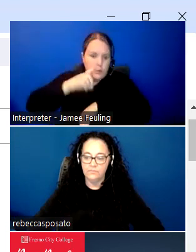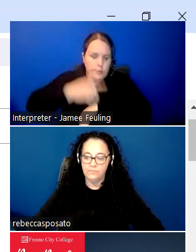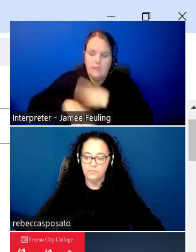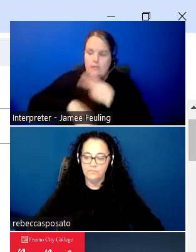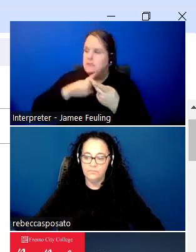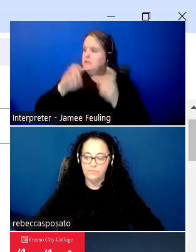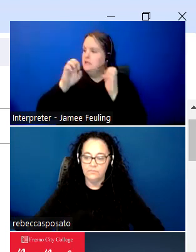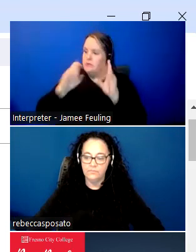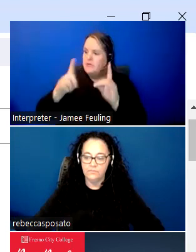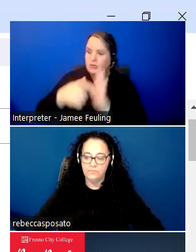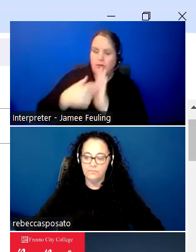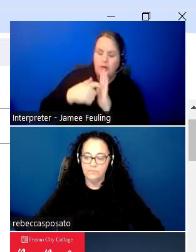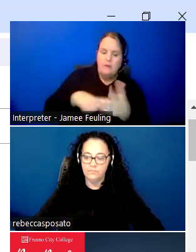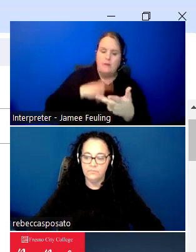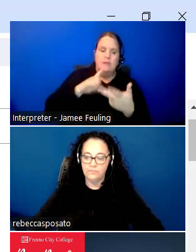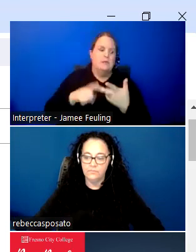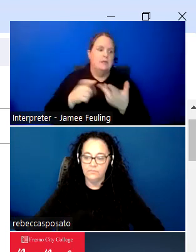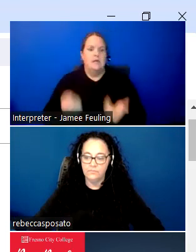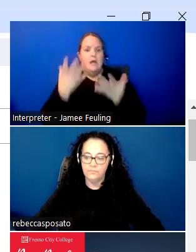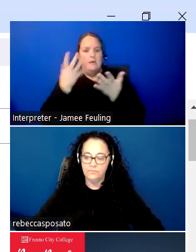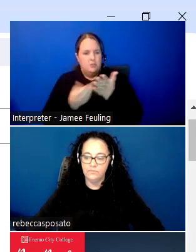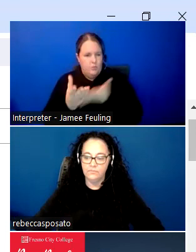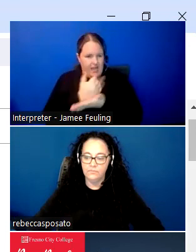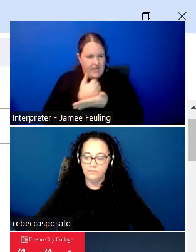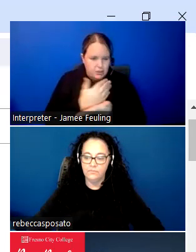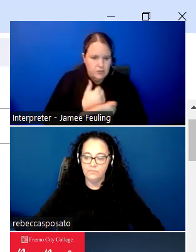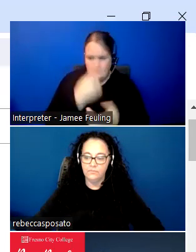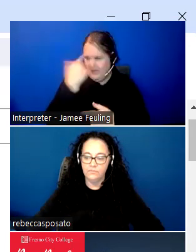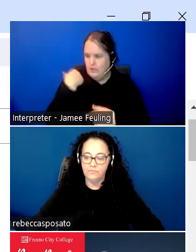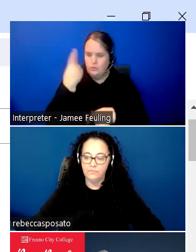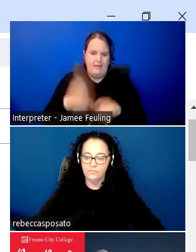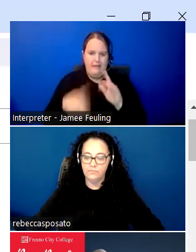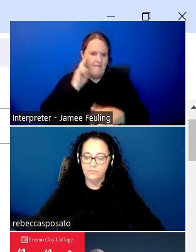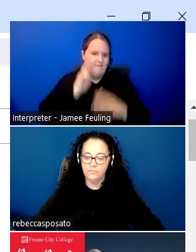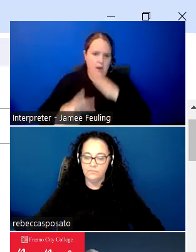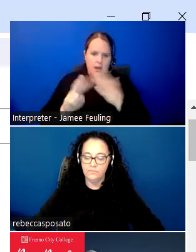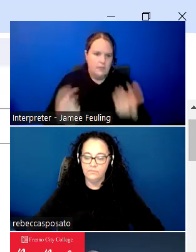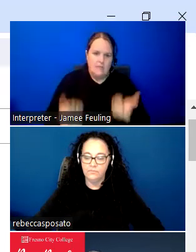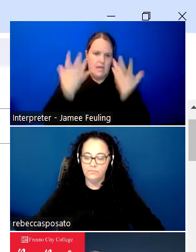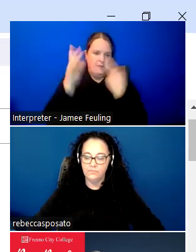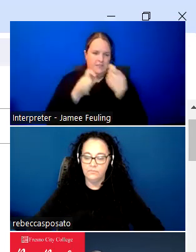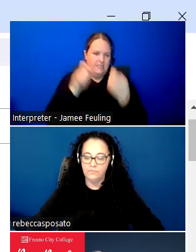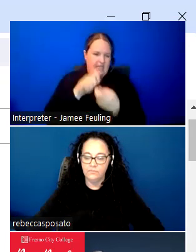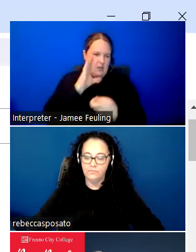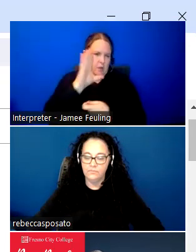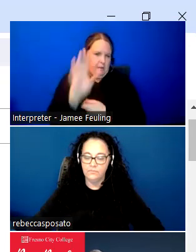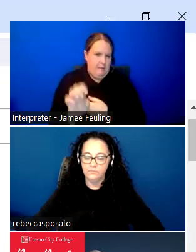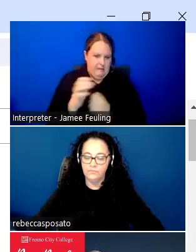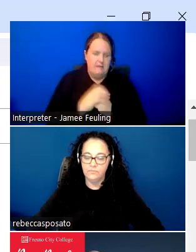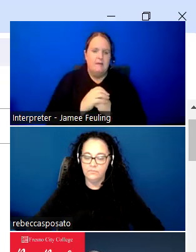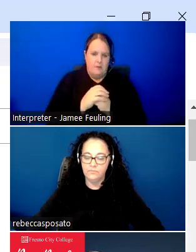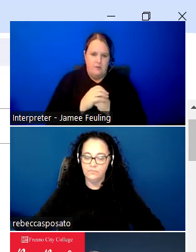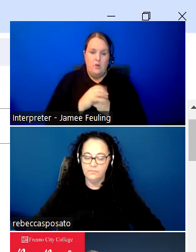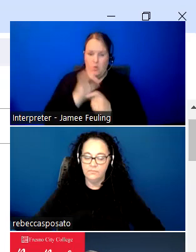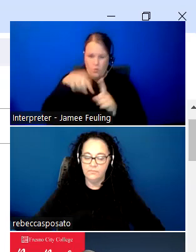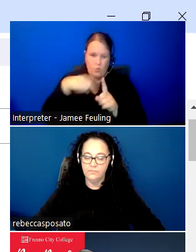education requirements? What's the wage? Because we're not able to forecast what it's going to be exactly like when you